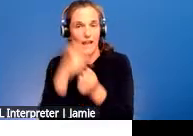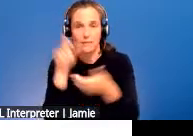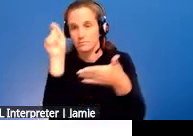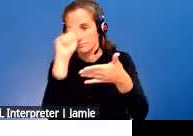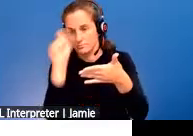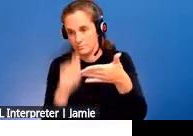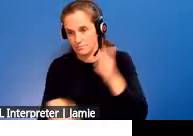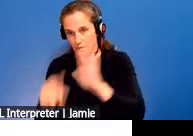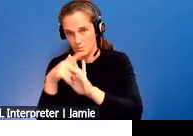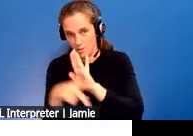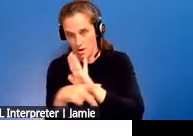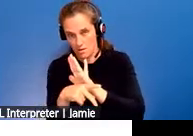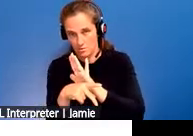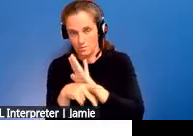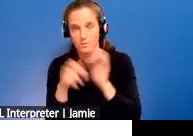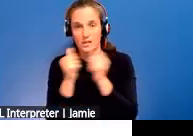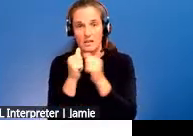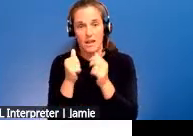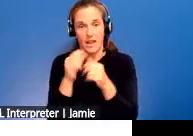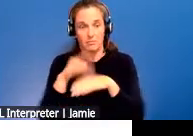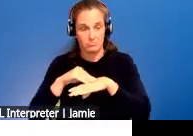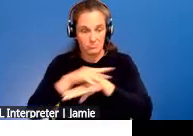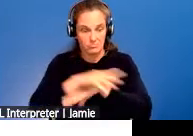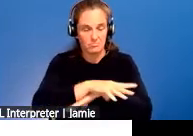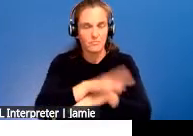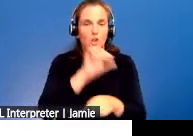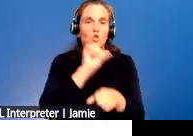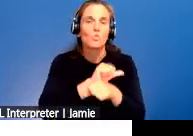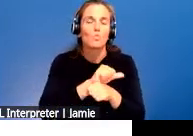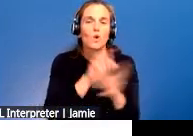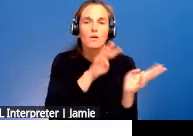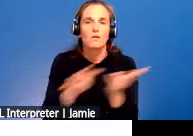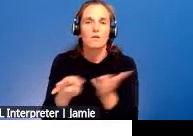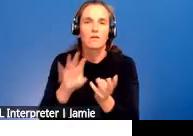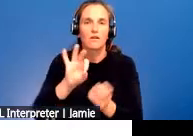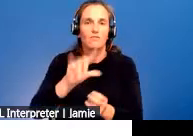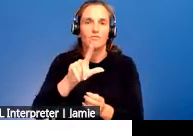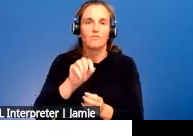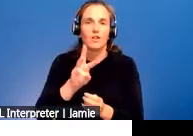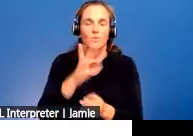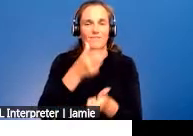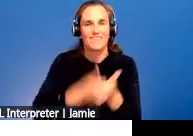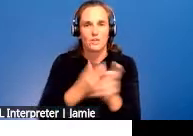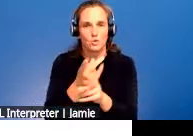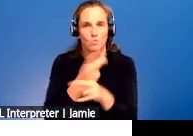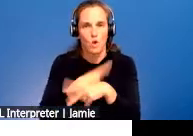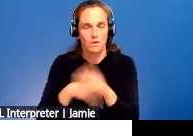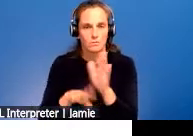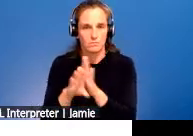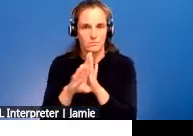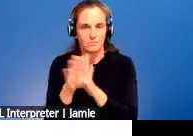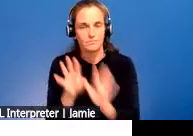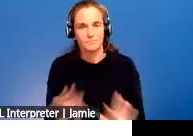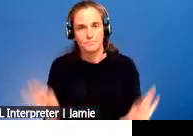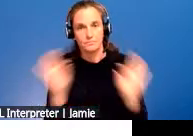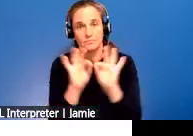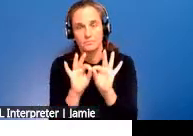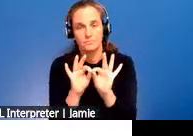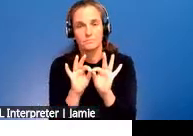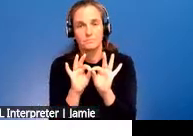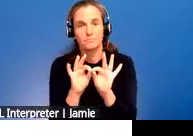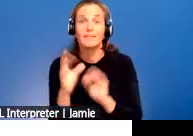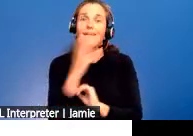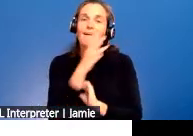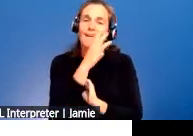it inform the workflow of each product development is super important. As well as communicating